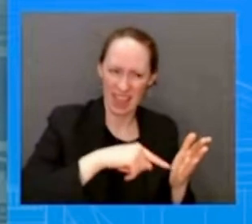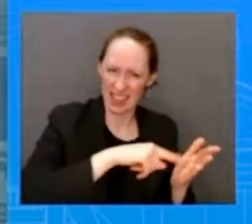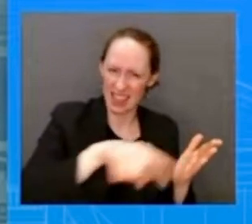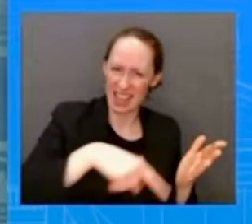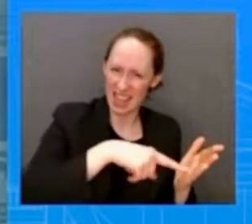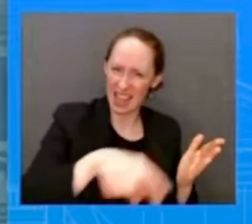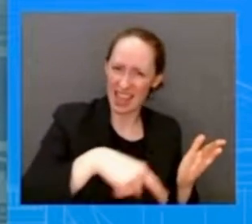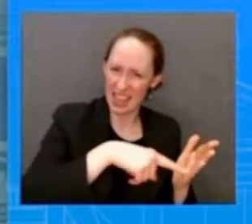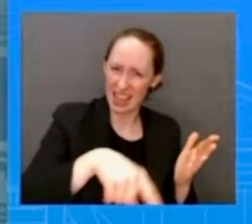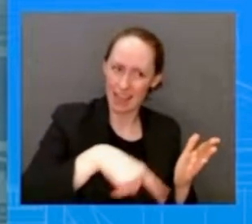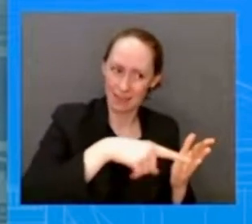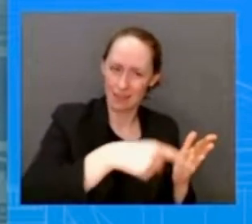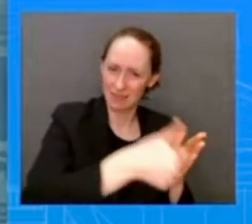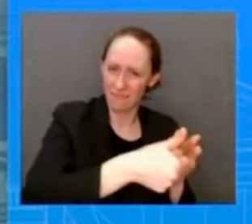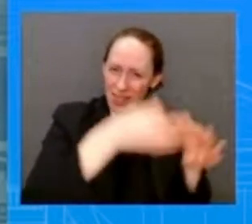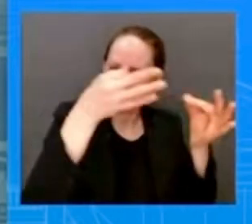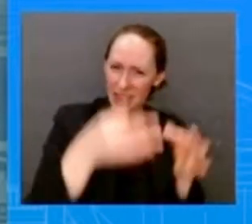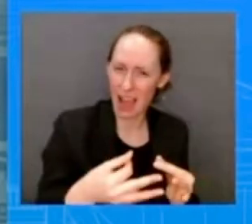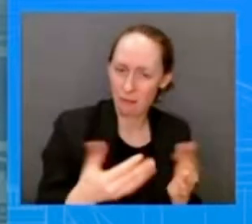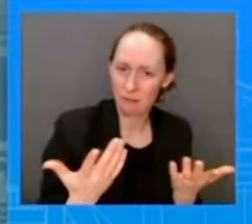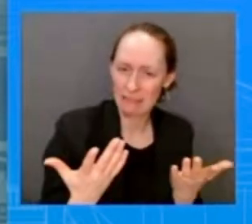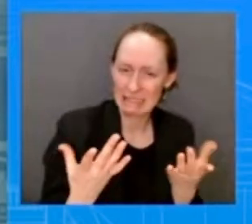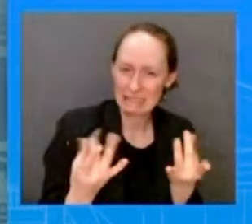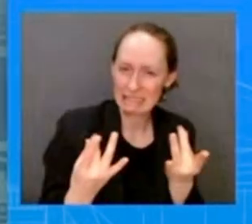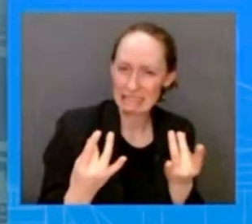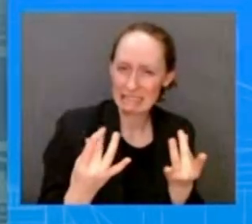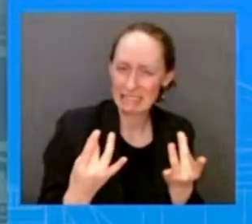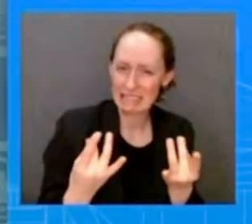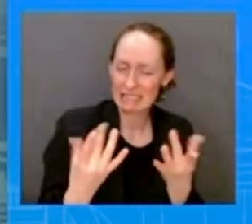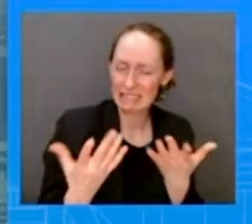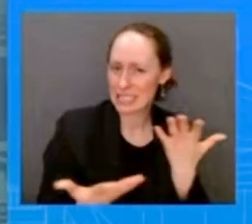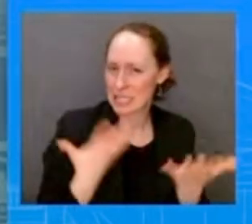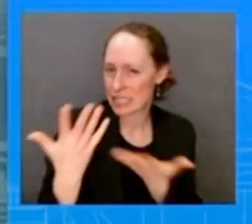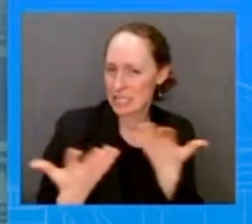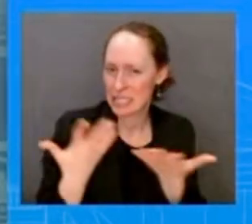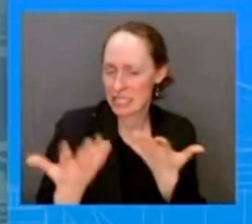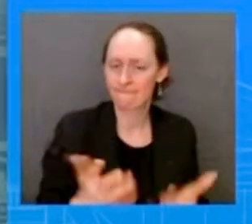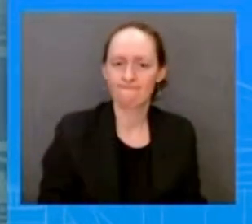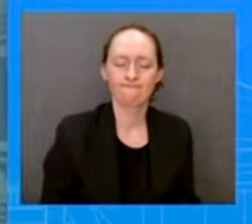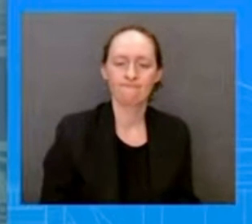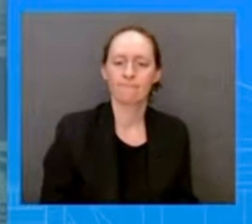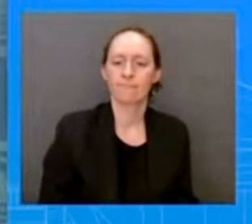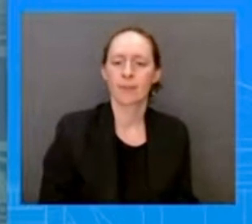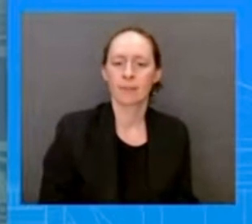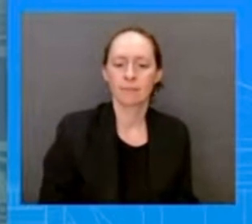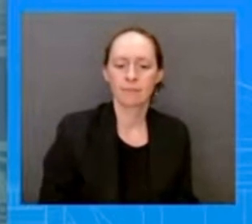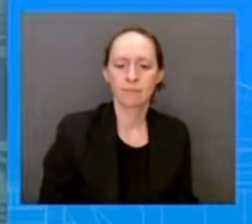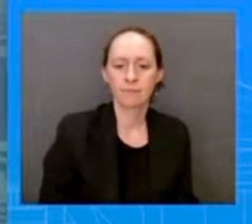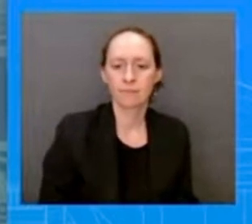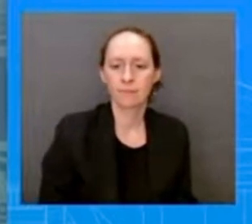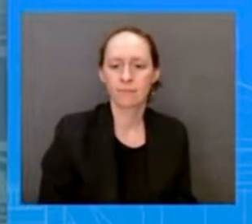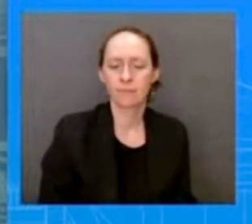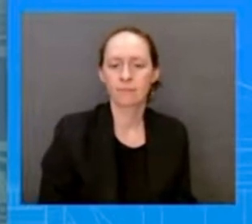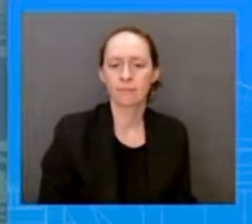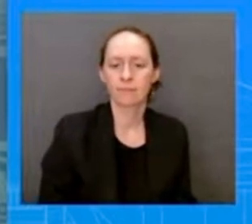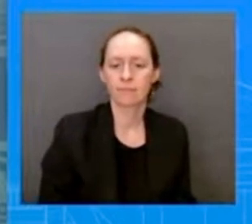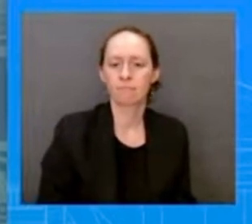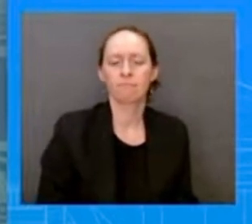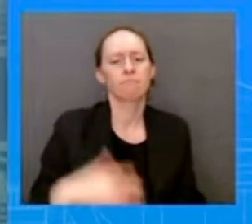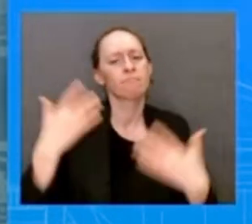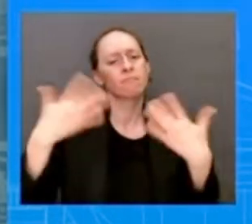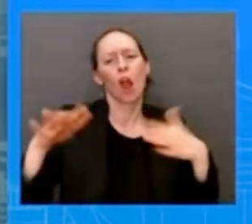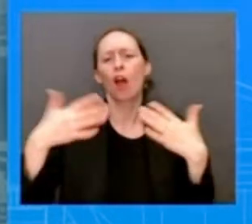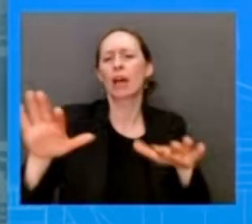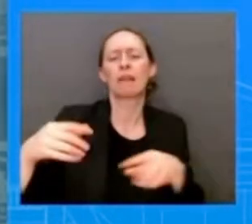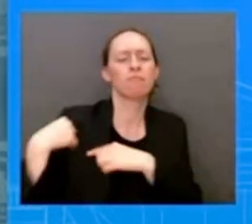has not changed. That is something that he has supported for the past two decades or more. Certainly, he was very clear about that during the campaign. We've been